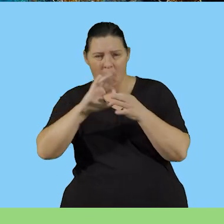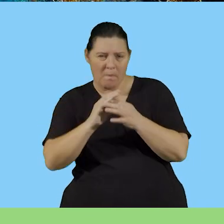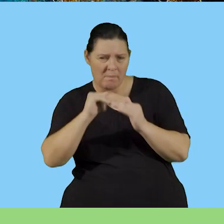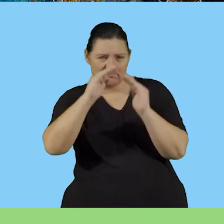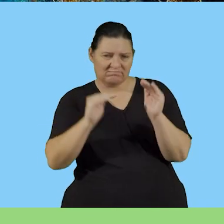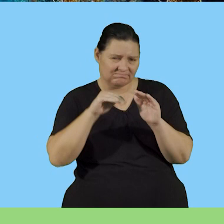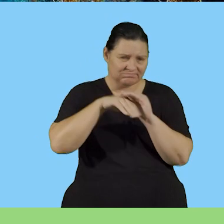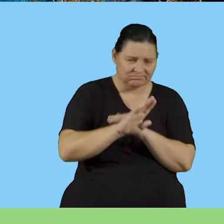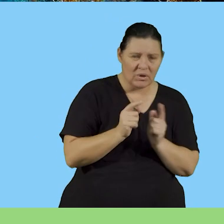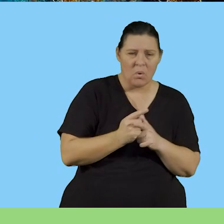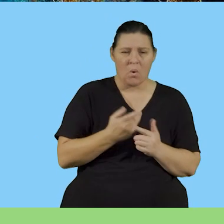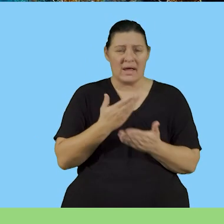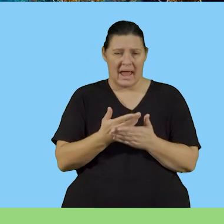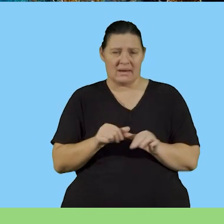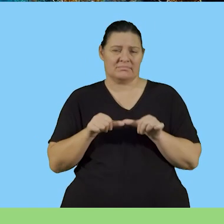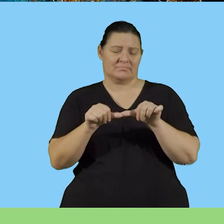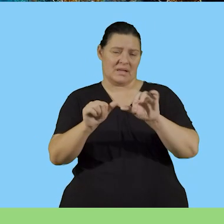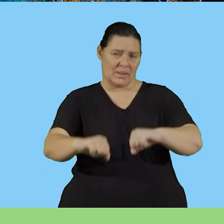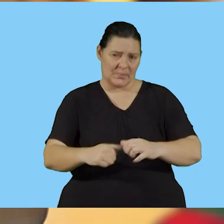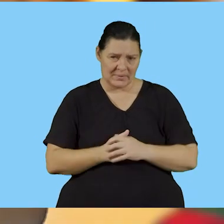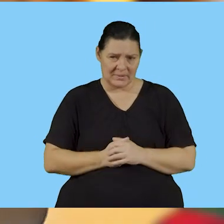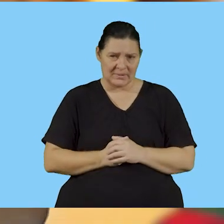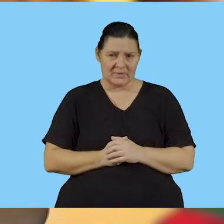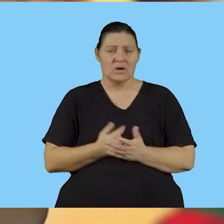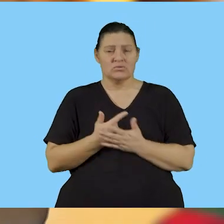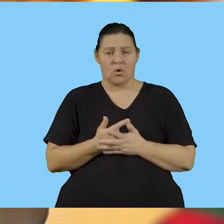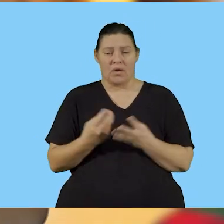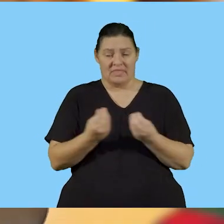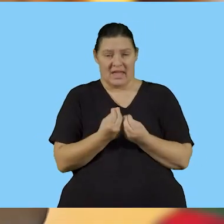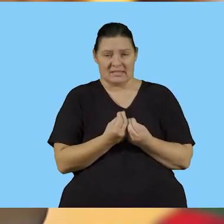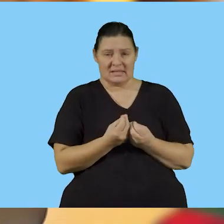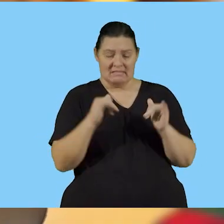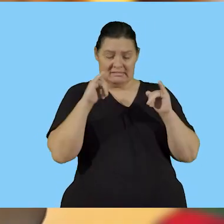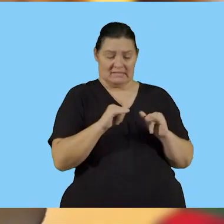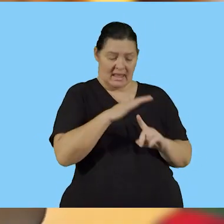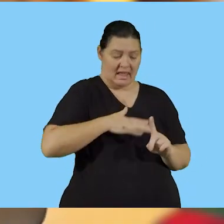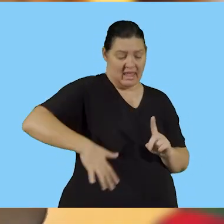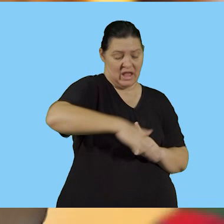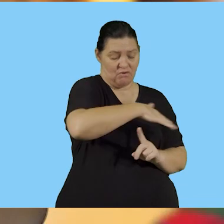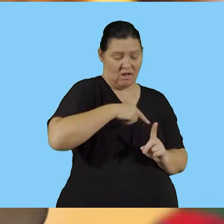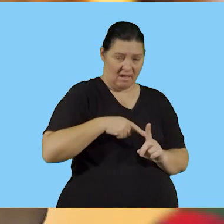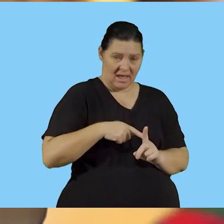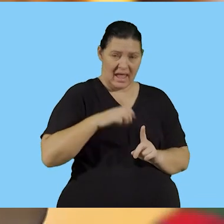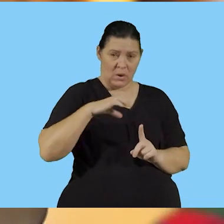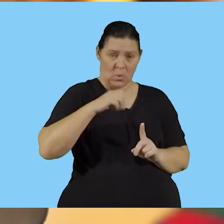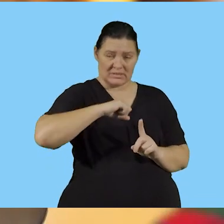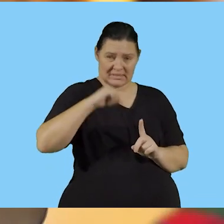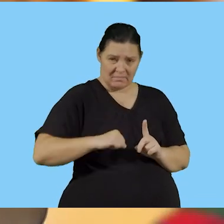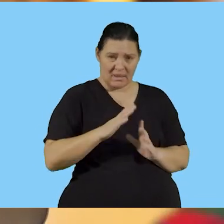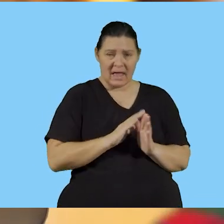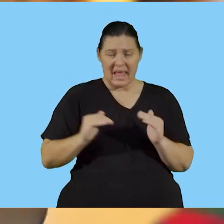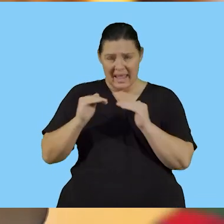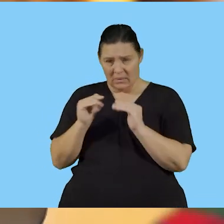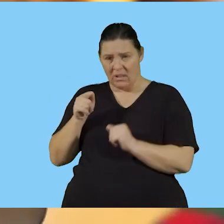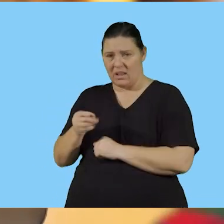can carry or allow. So what we are basically saying is that the organisms that are going to be in an ecosystem are going to be